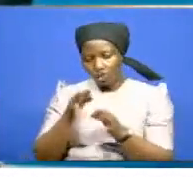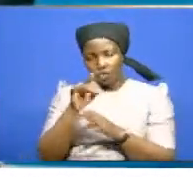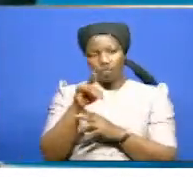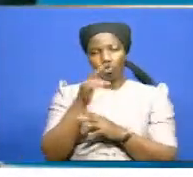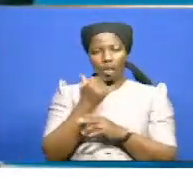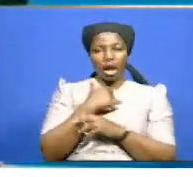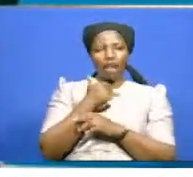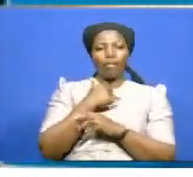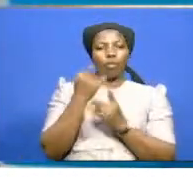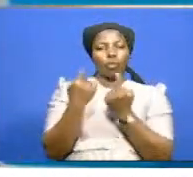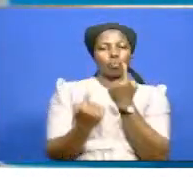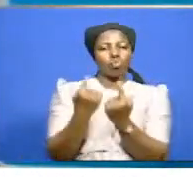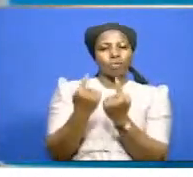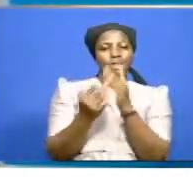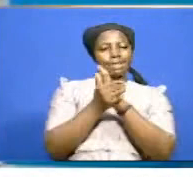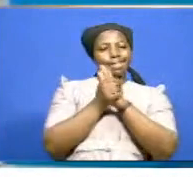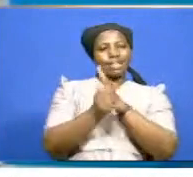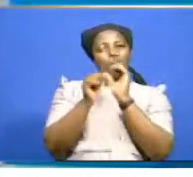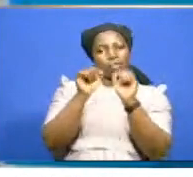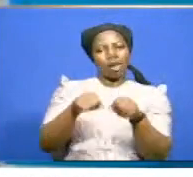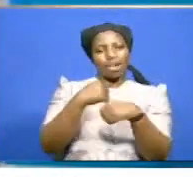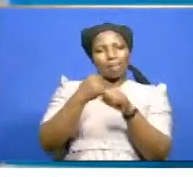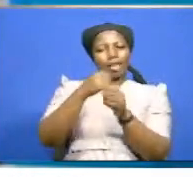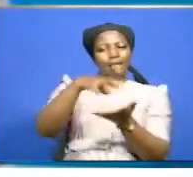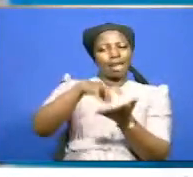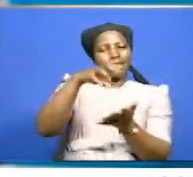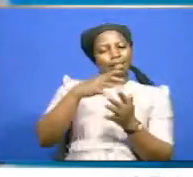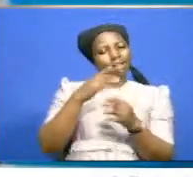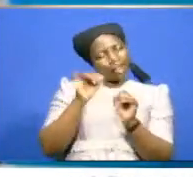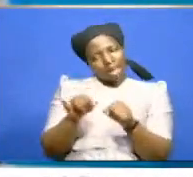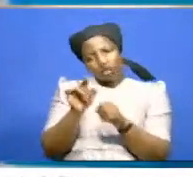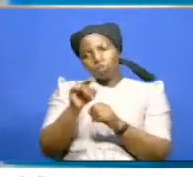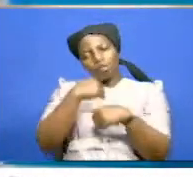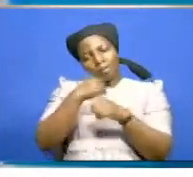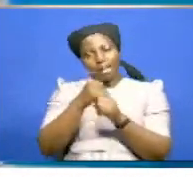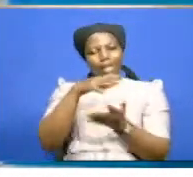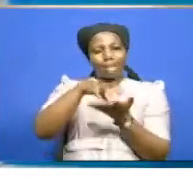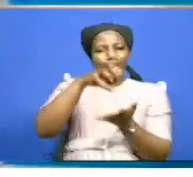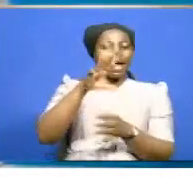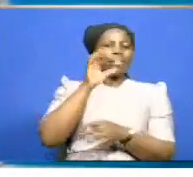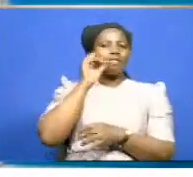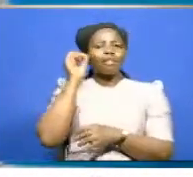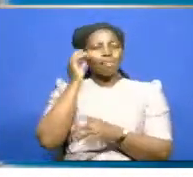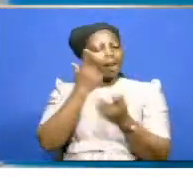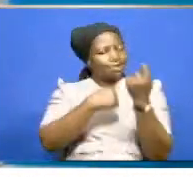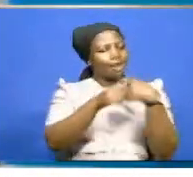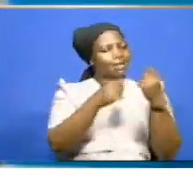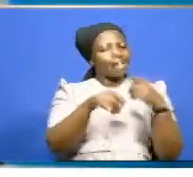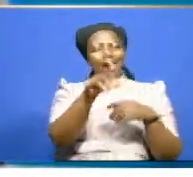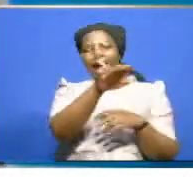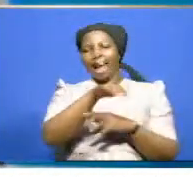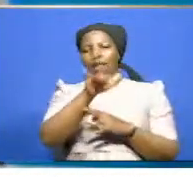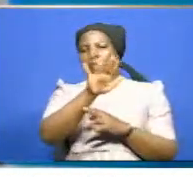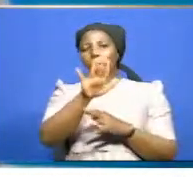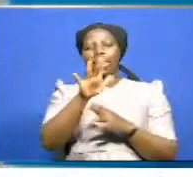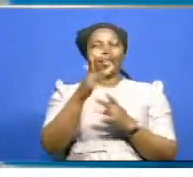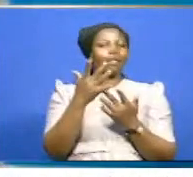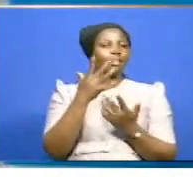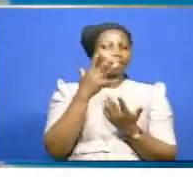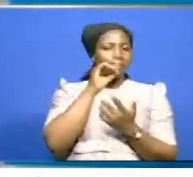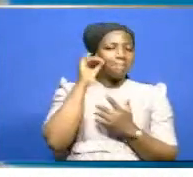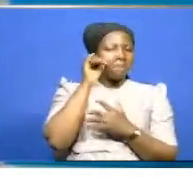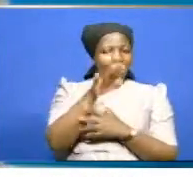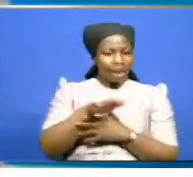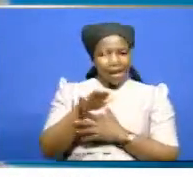have the cooking skills, you are able to make cakes, can you make cakes at home and sell them within the estate? So it's a time to